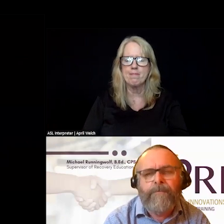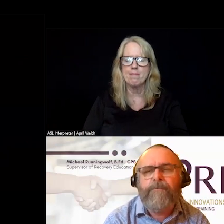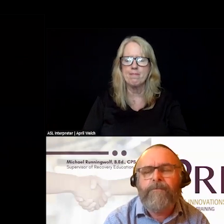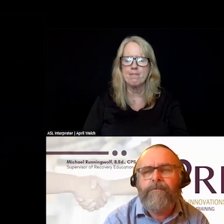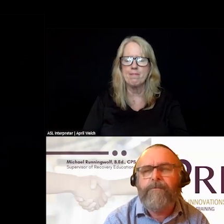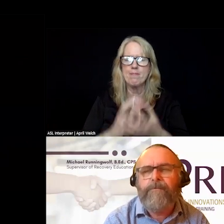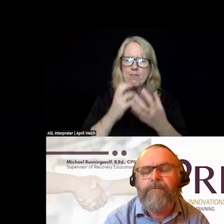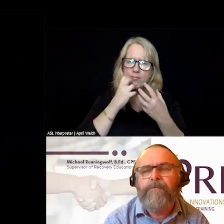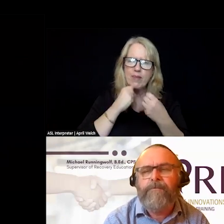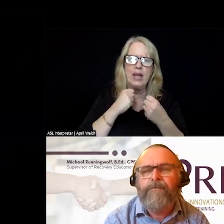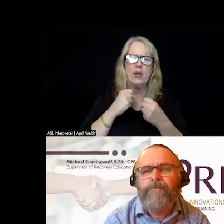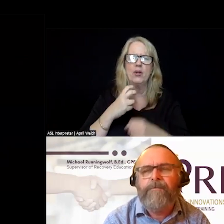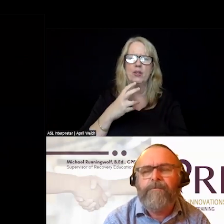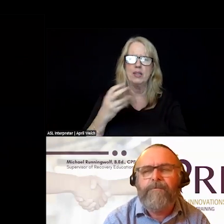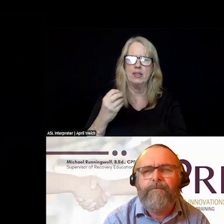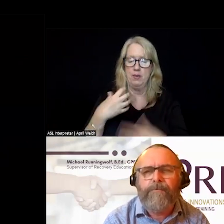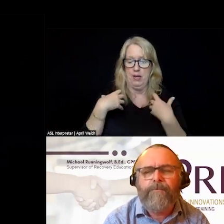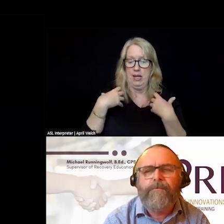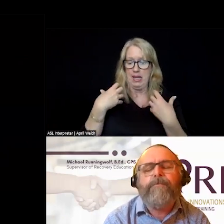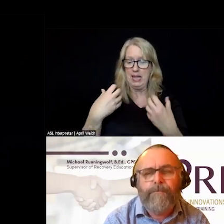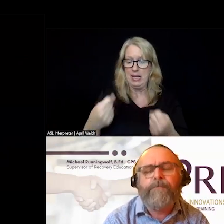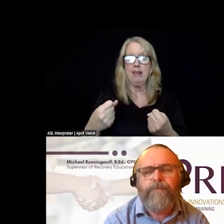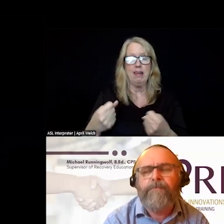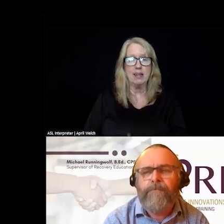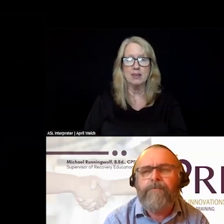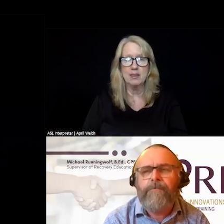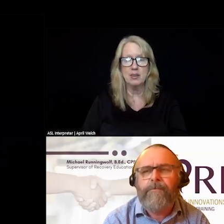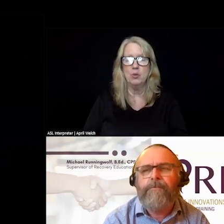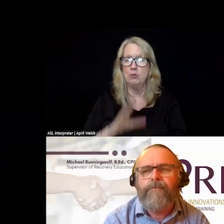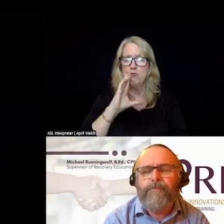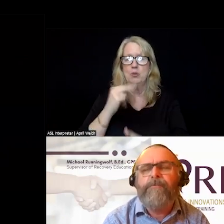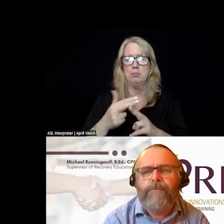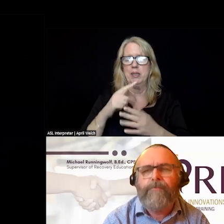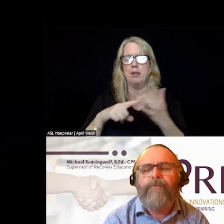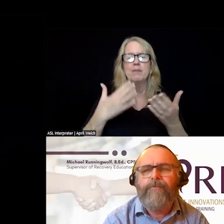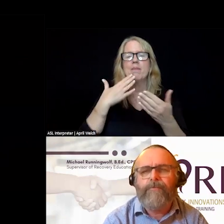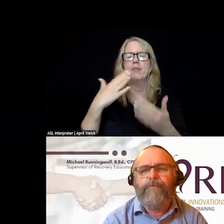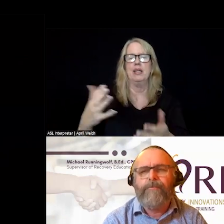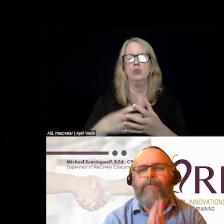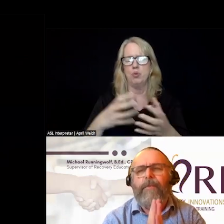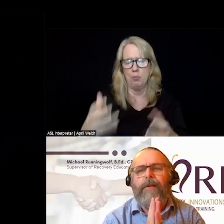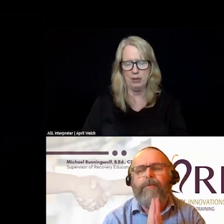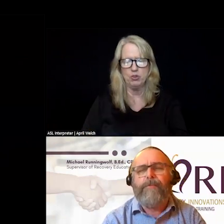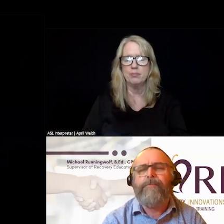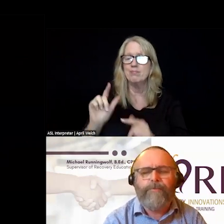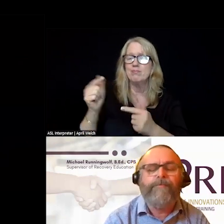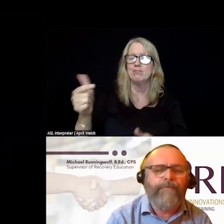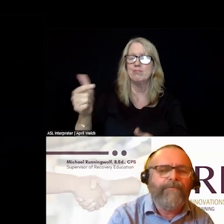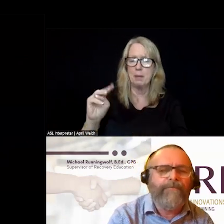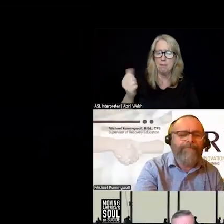care and, as you said, healing manner when you speak about these things. Thank you so much, Michael. Megan, back over to you.